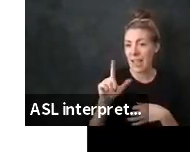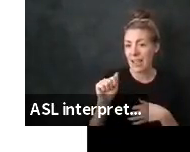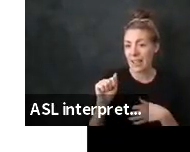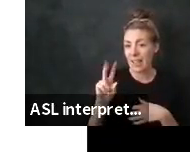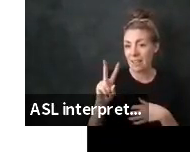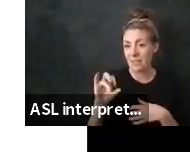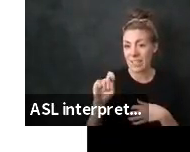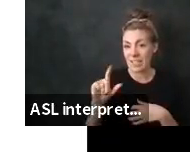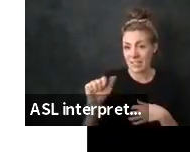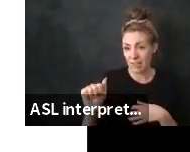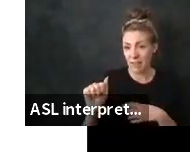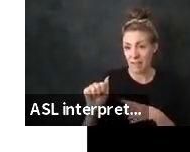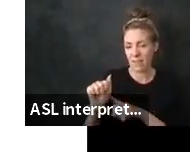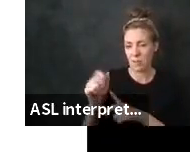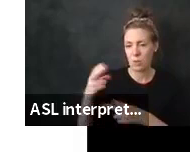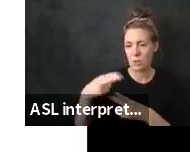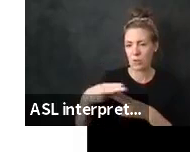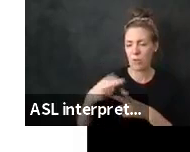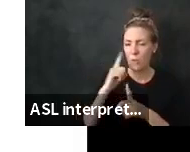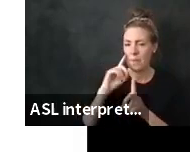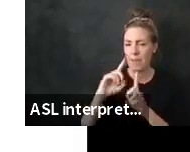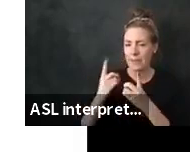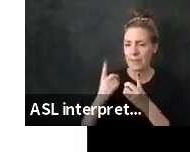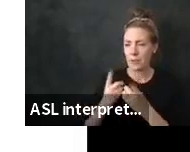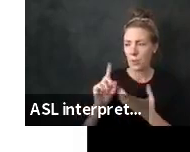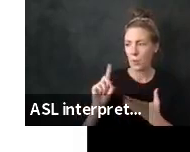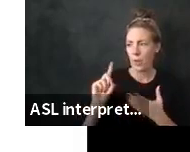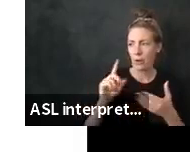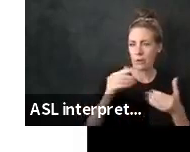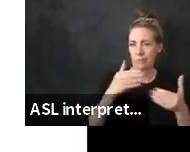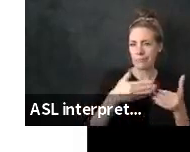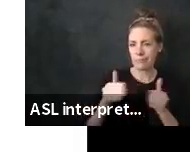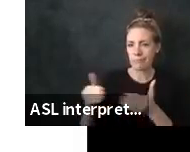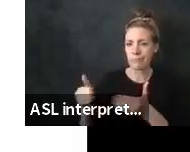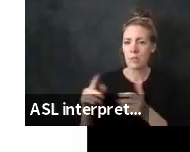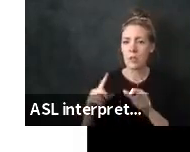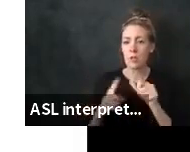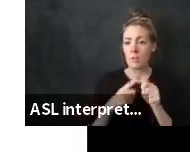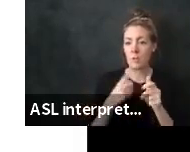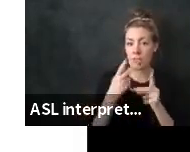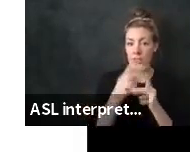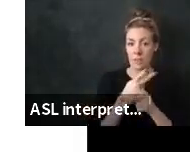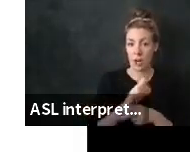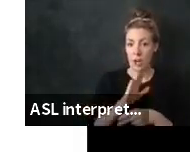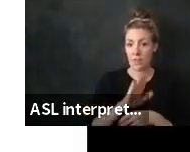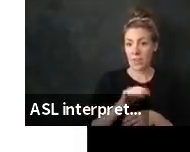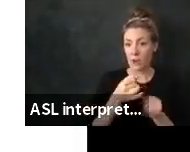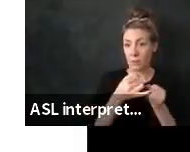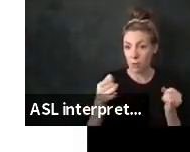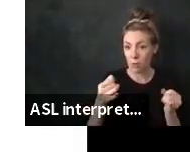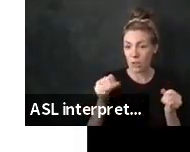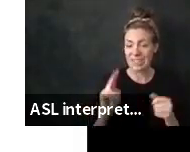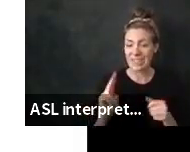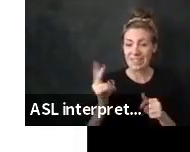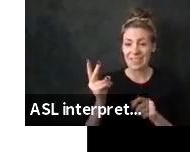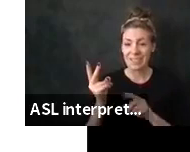that district's called. And then, so first we want to find what those boundaries are. And then we want to